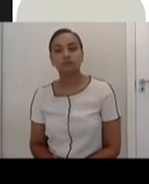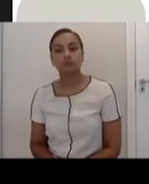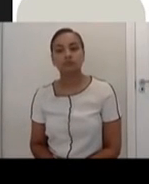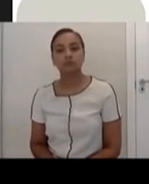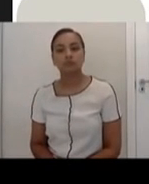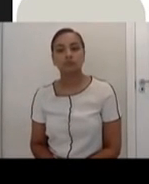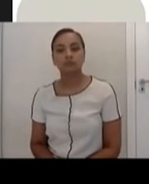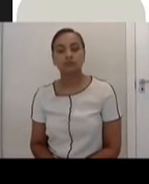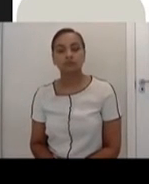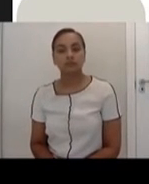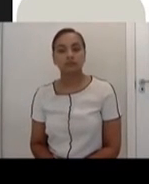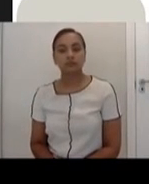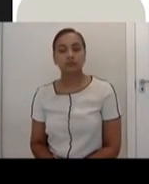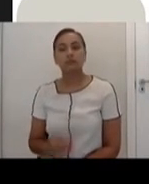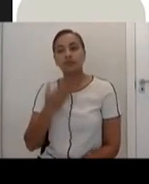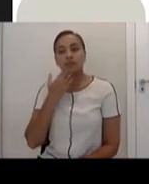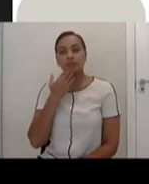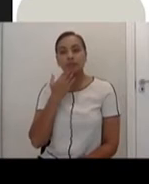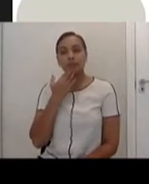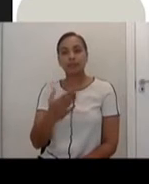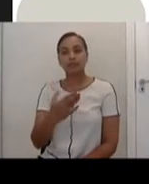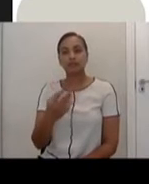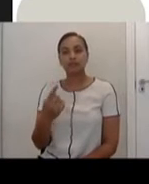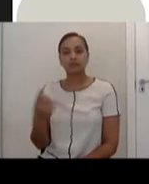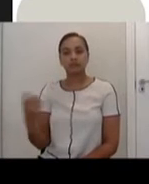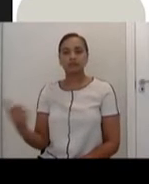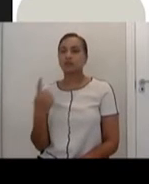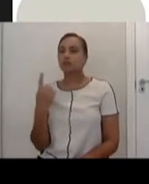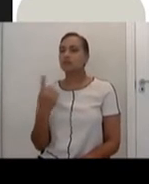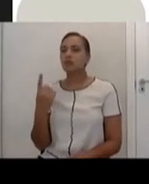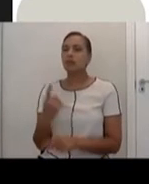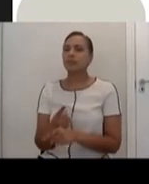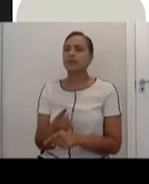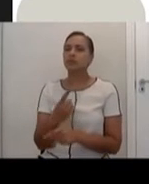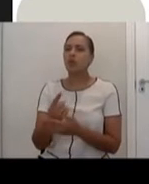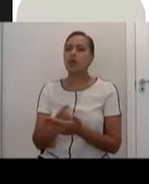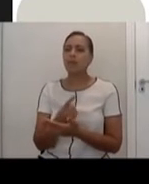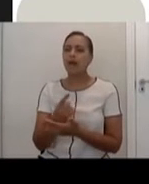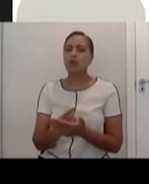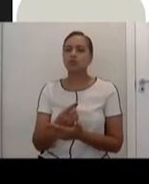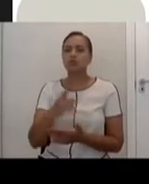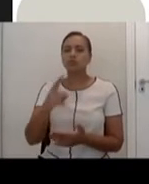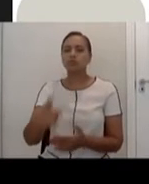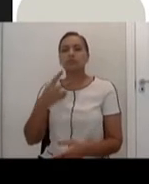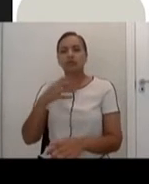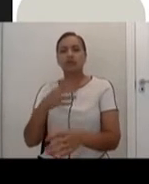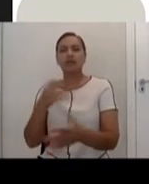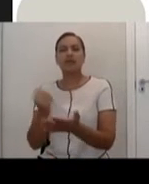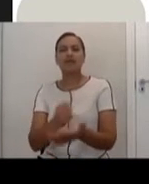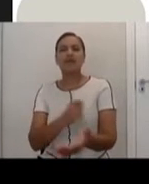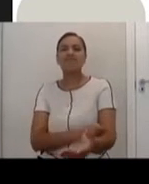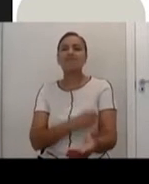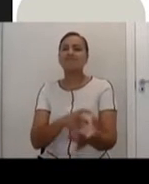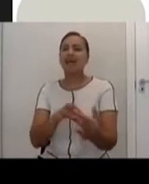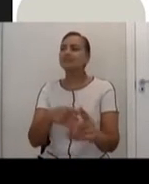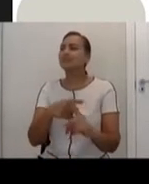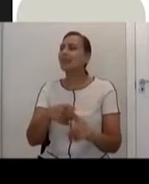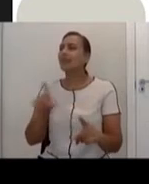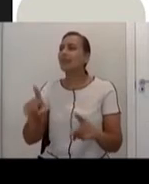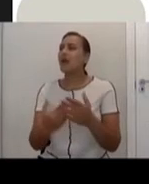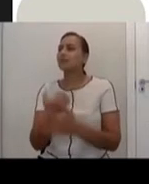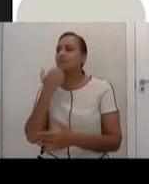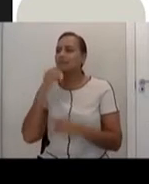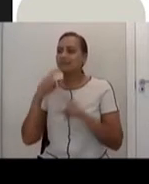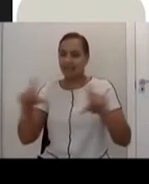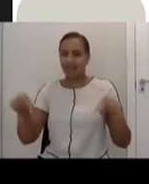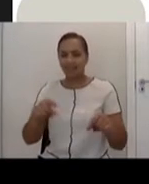eye on the chat, because Glenn's added in flu vaccine jab and how to get it, and obviously our guys have been updating on links, etc. So